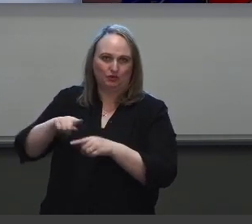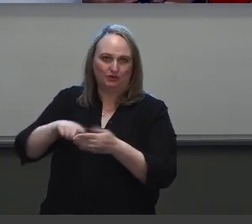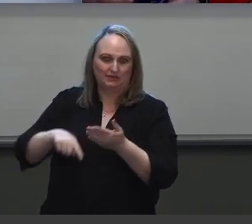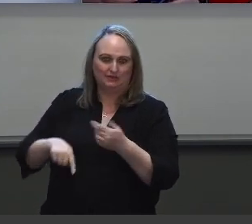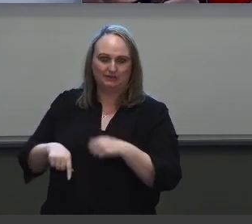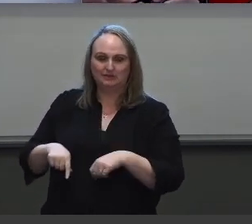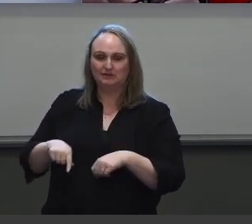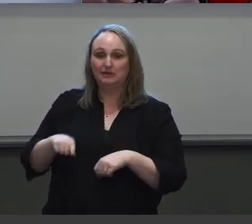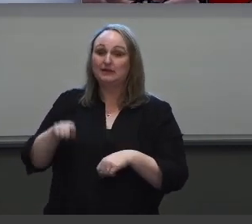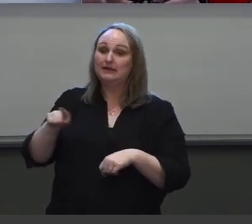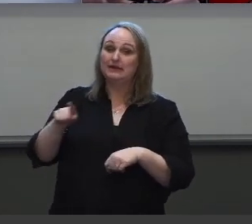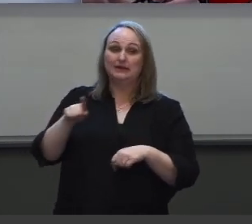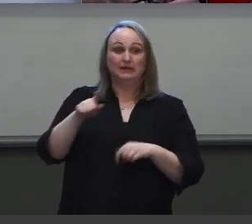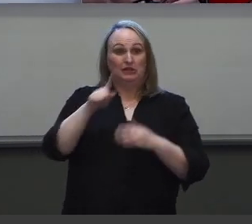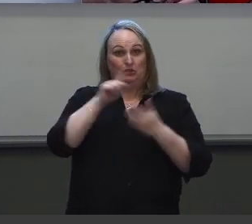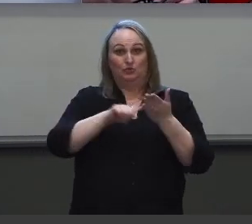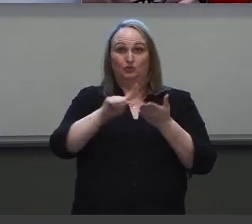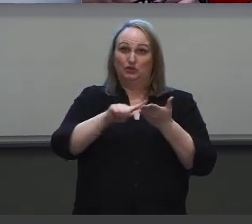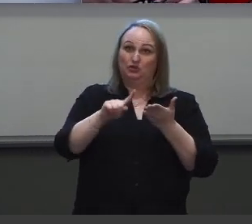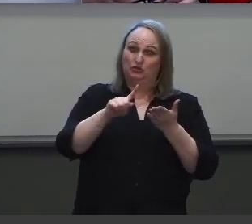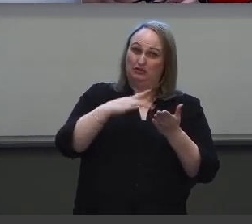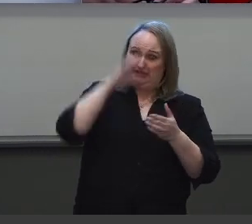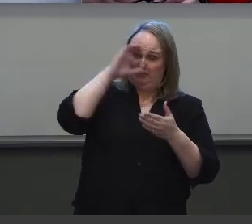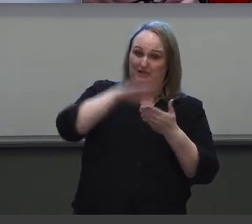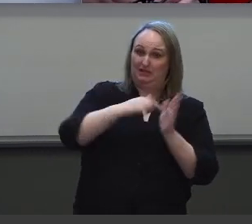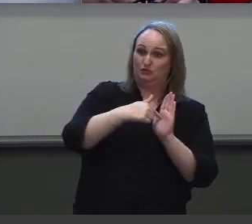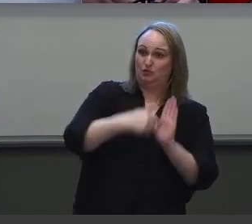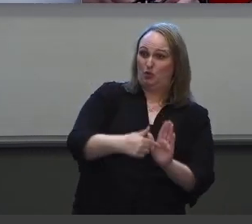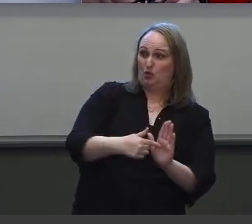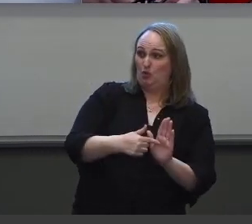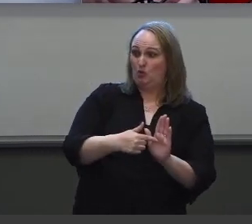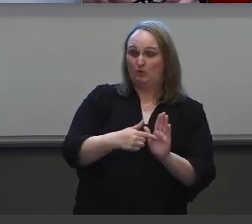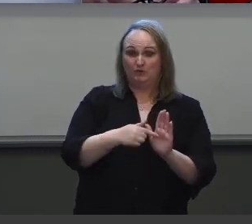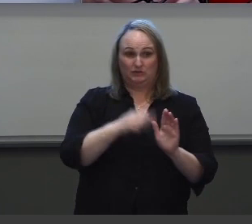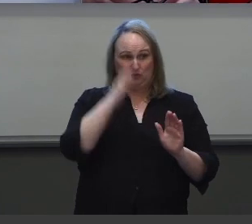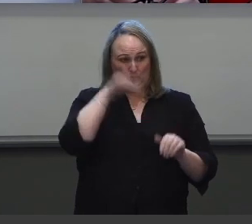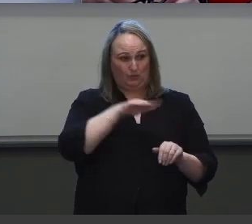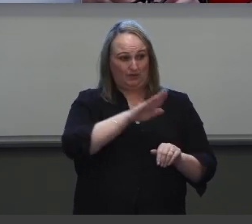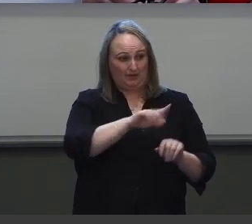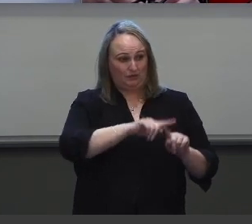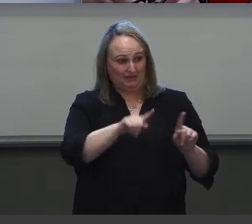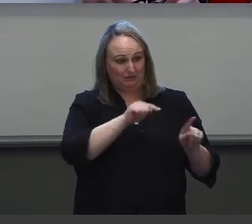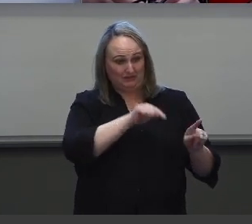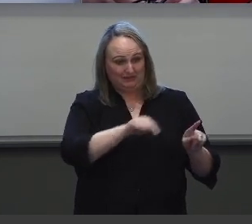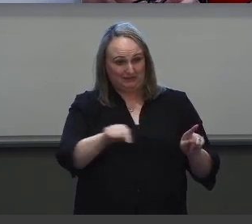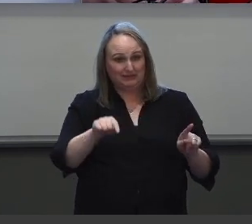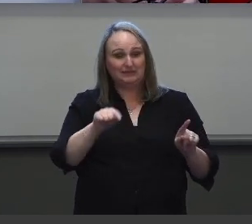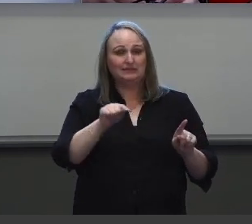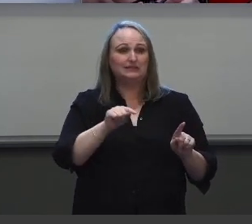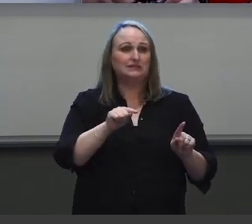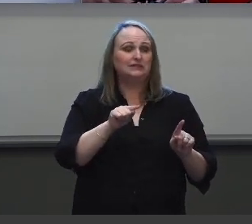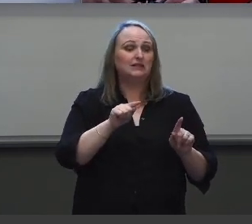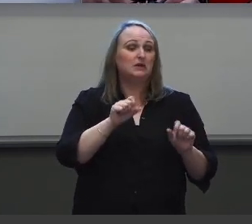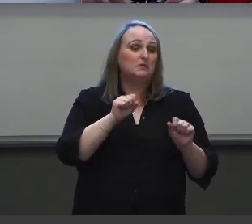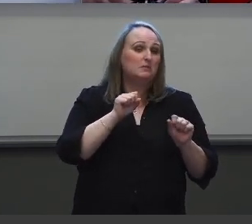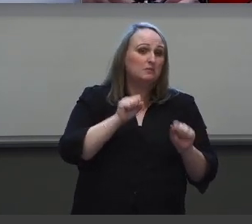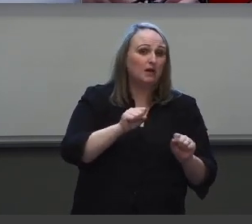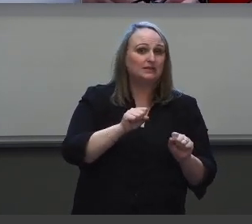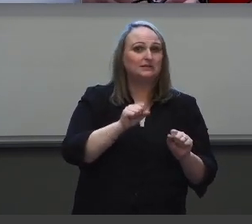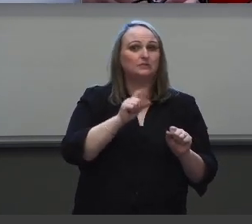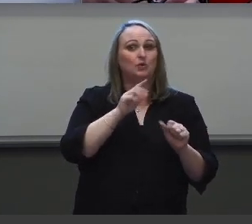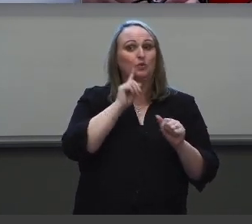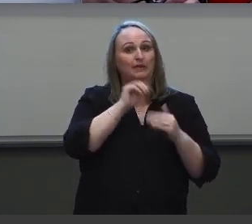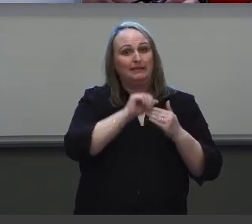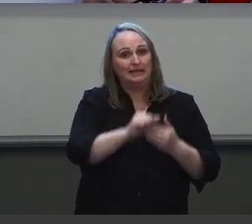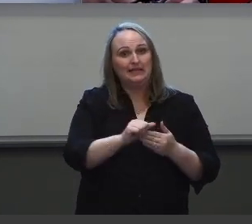this research suggests that supporting autistic people's sensory differences might be a key step in promoting more adaptive